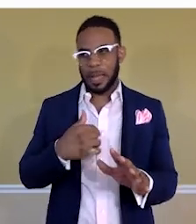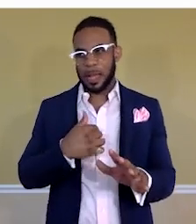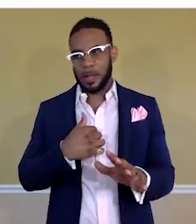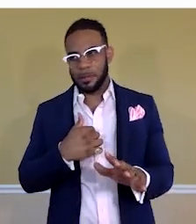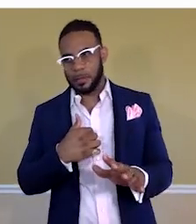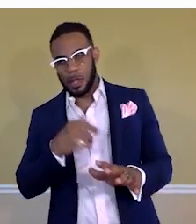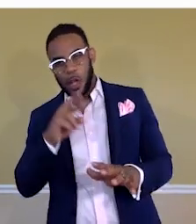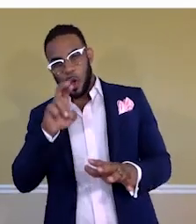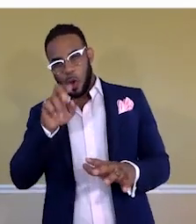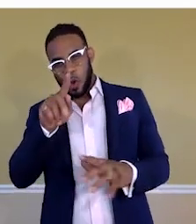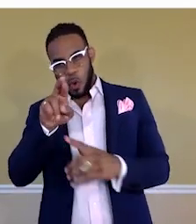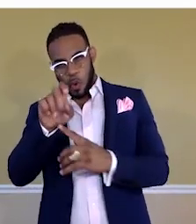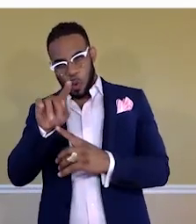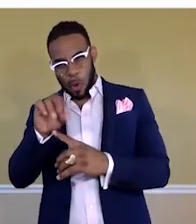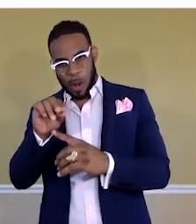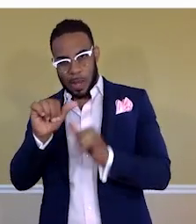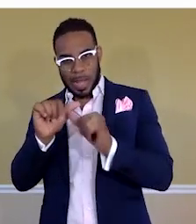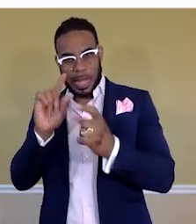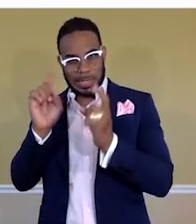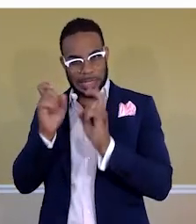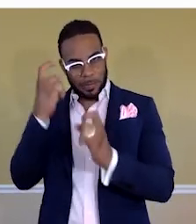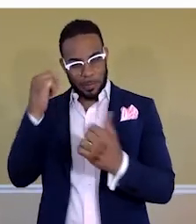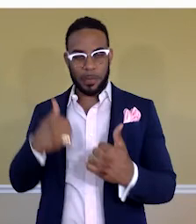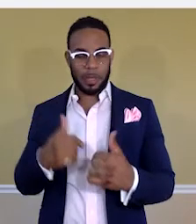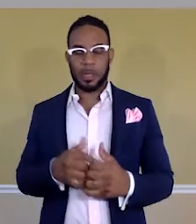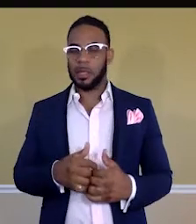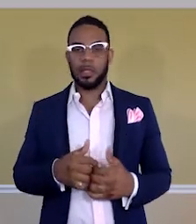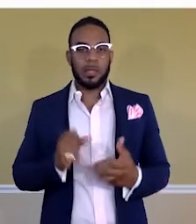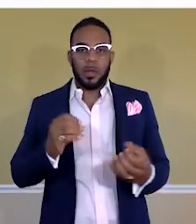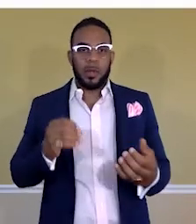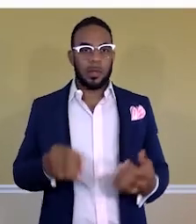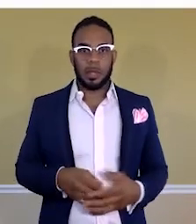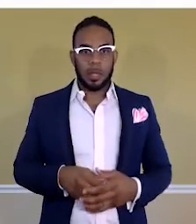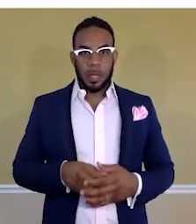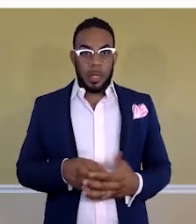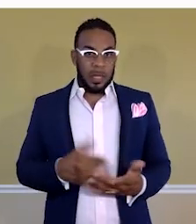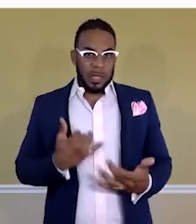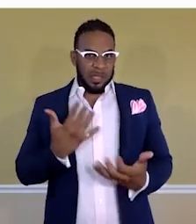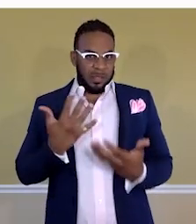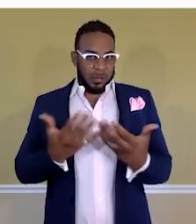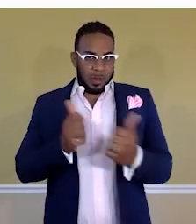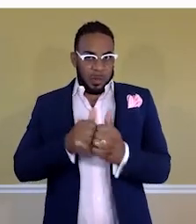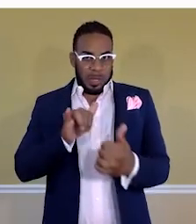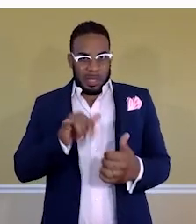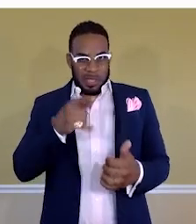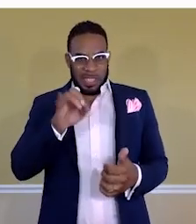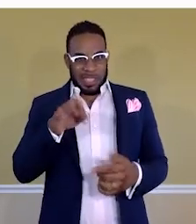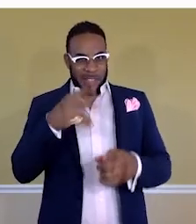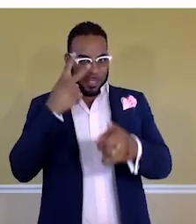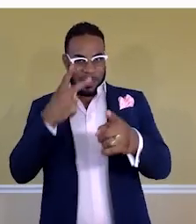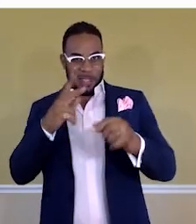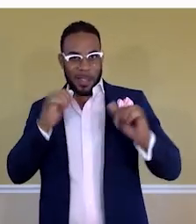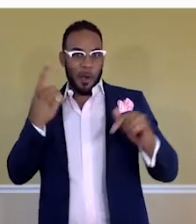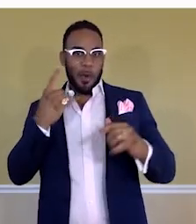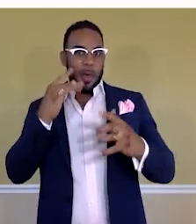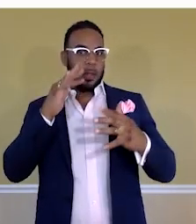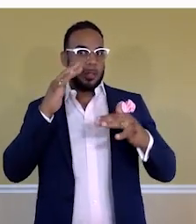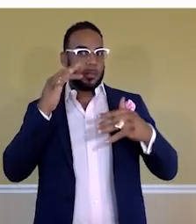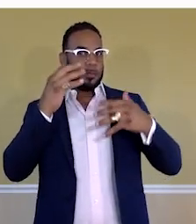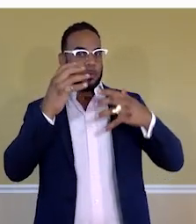the retros are constantly shifting for me. And so just kind of like with this GIF, like it's always